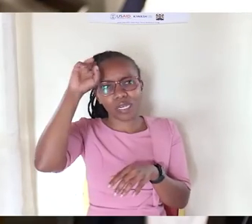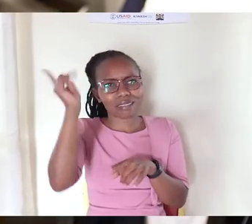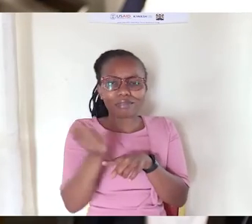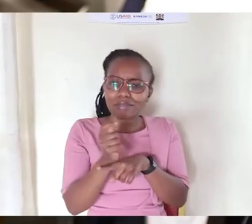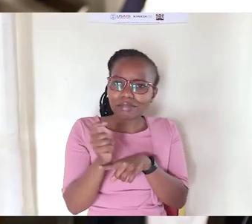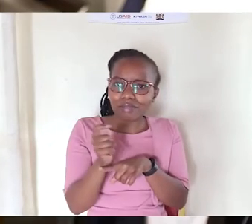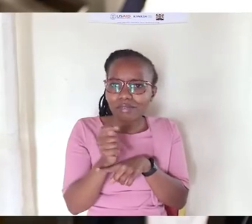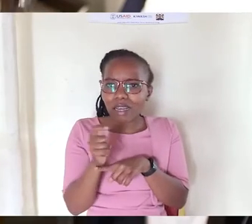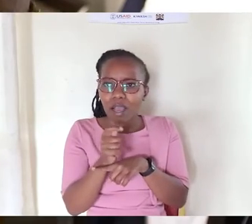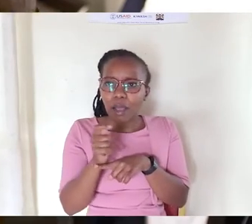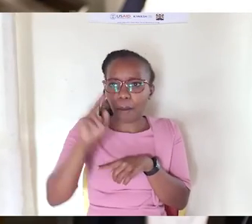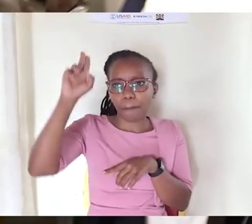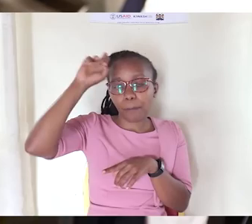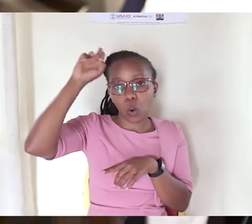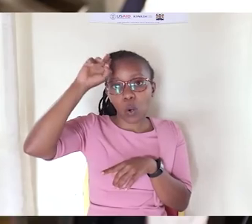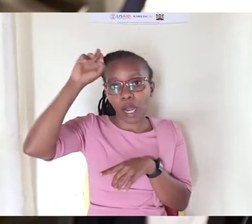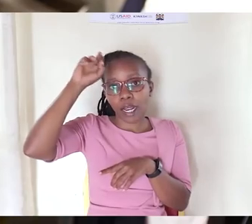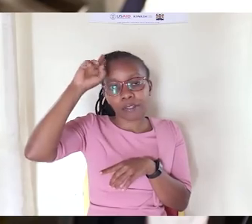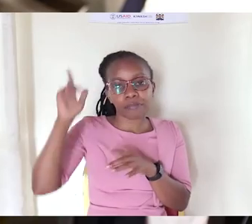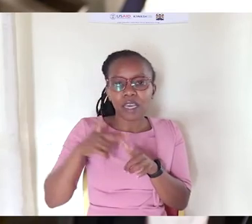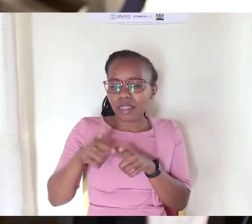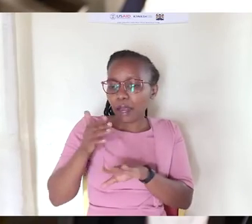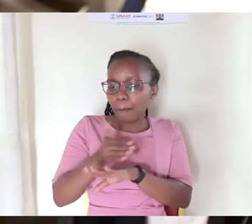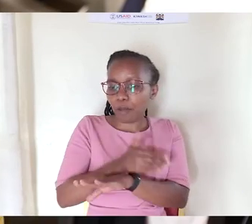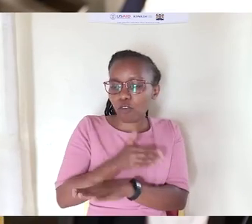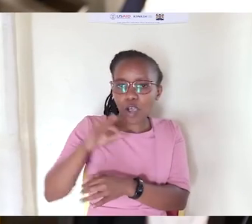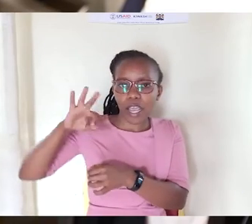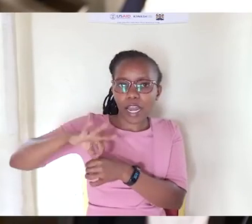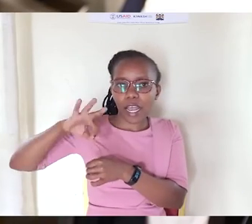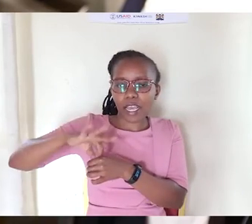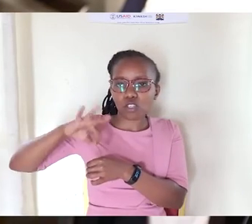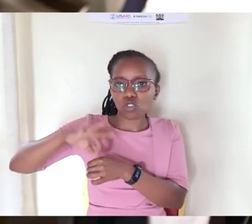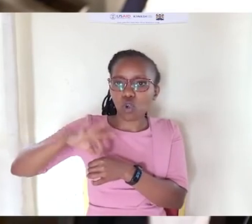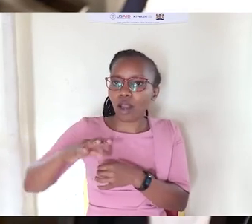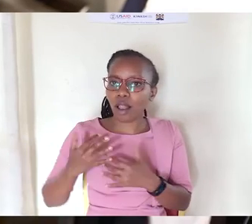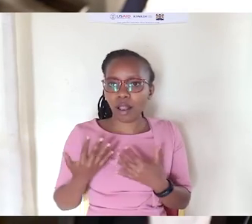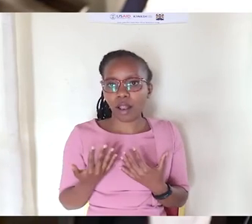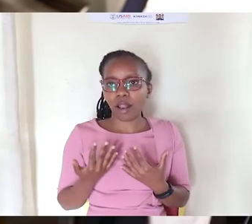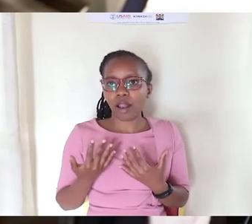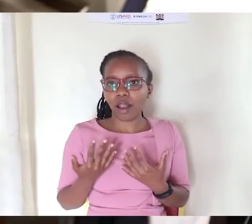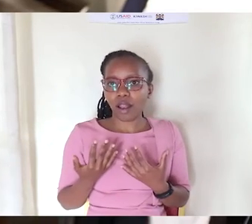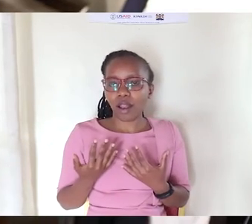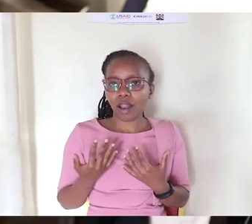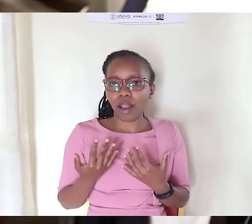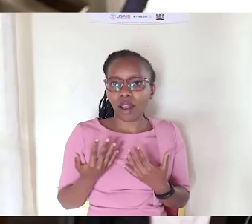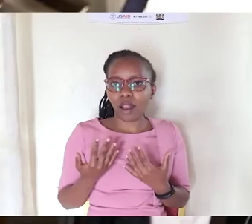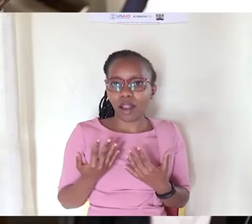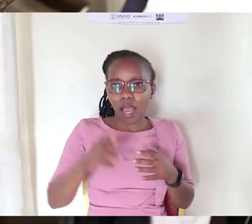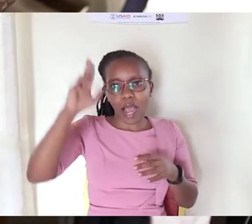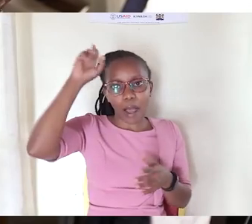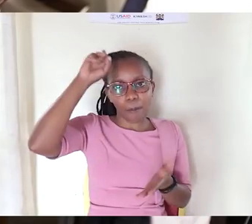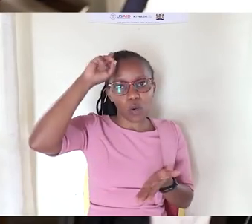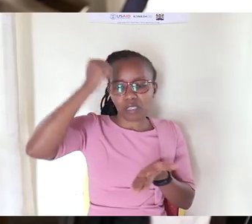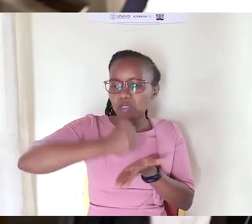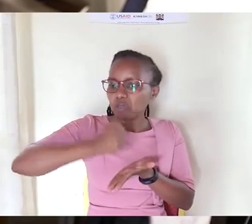them, and then a month before election, you say you've been walking the journey with transferred? How are you